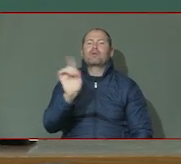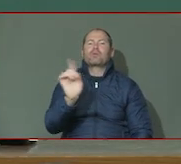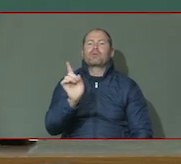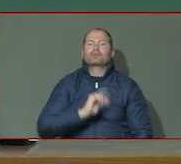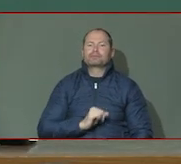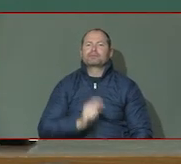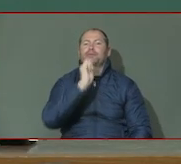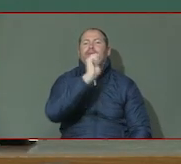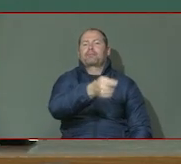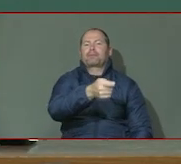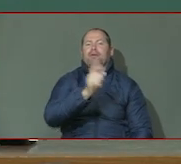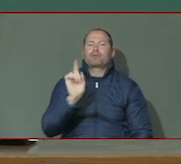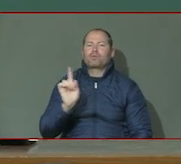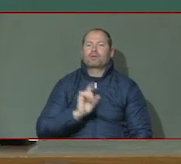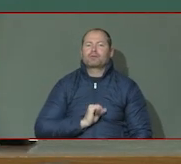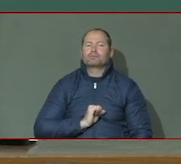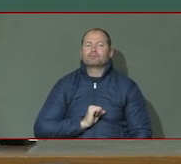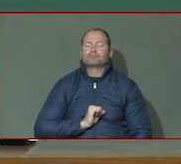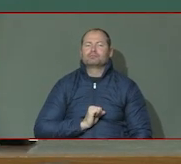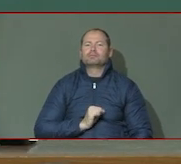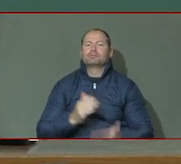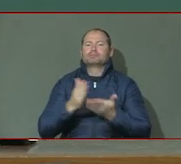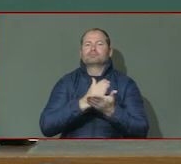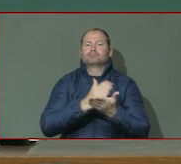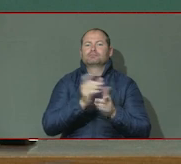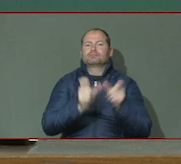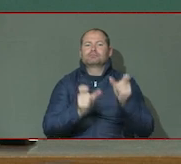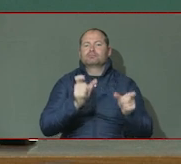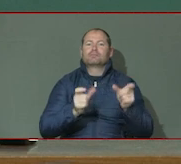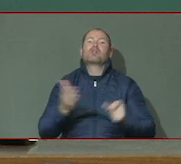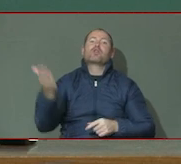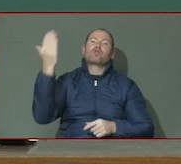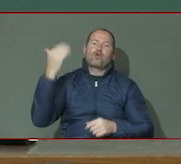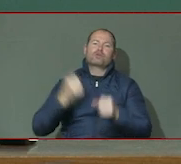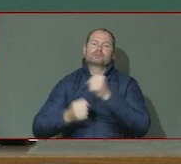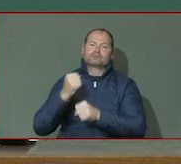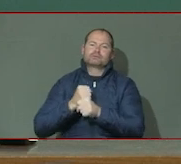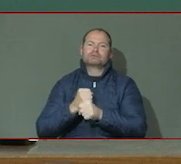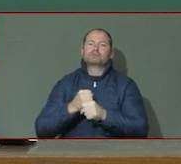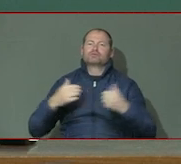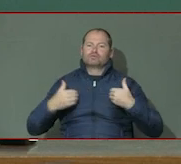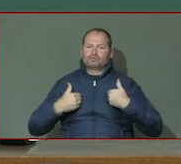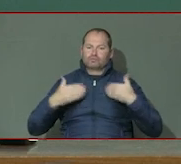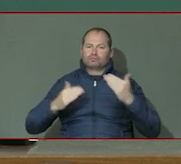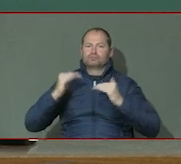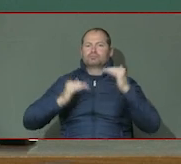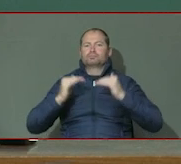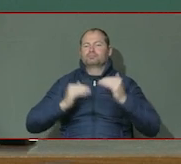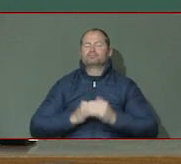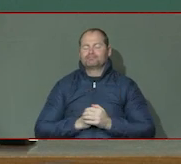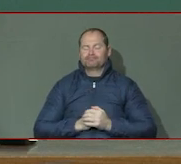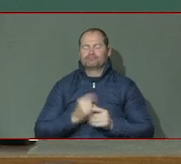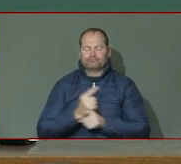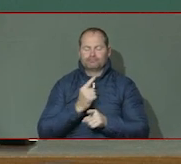The first thing we always pay is the shareholders of last year, the opening balance. We always pay that. So if we look at this